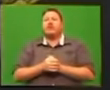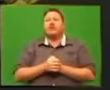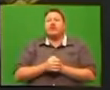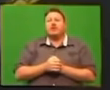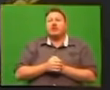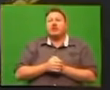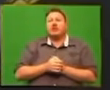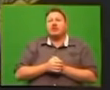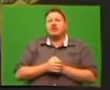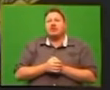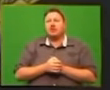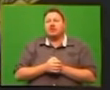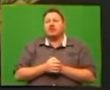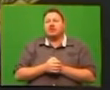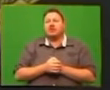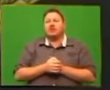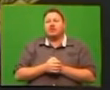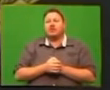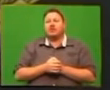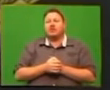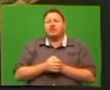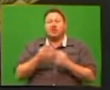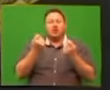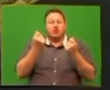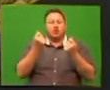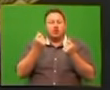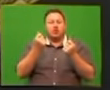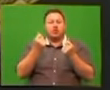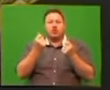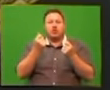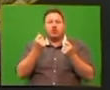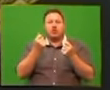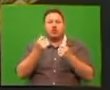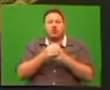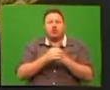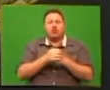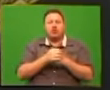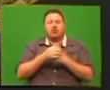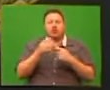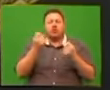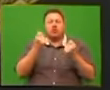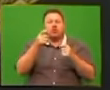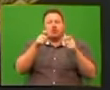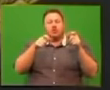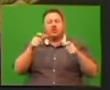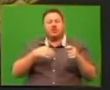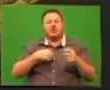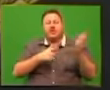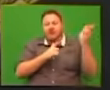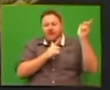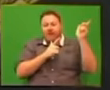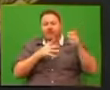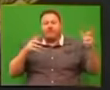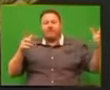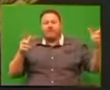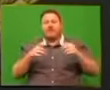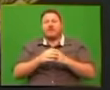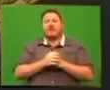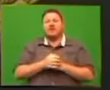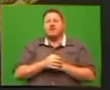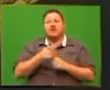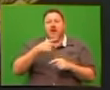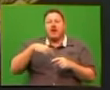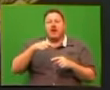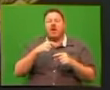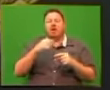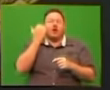people armed with firearms bigger than those carried by your protectors, Mr. President. They send a message that says our state